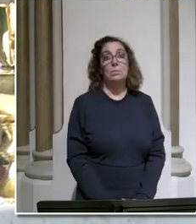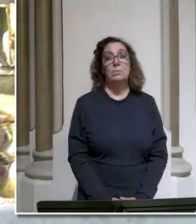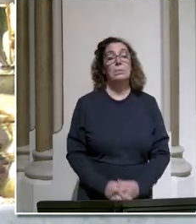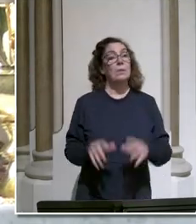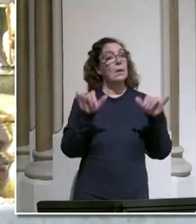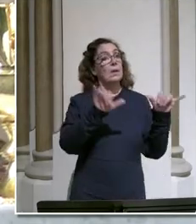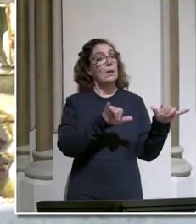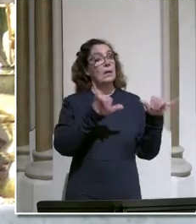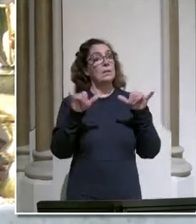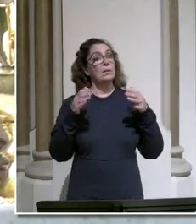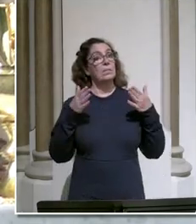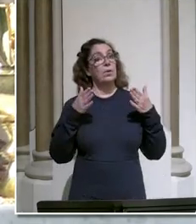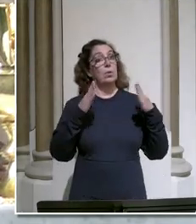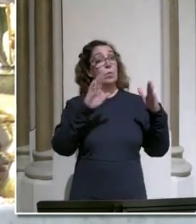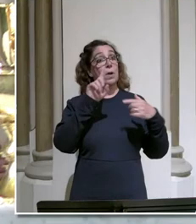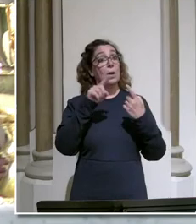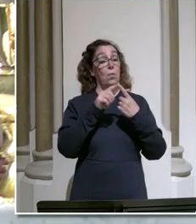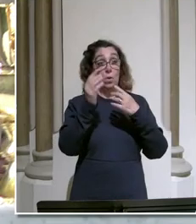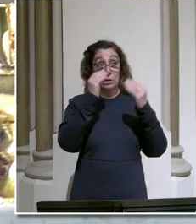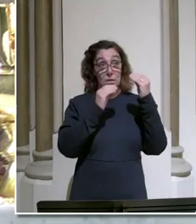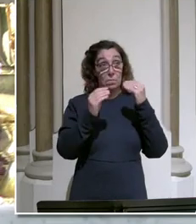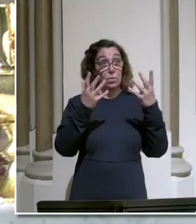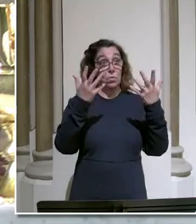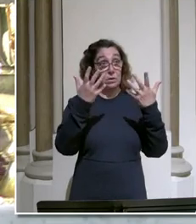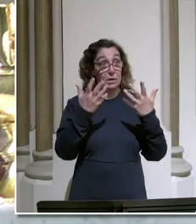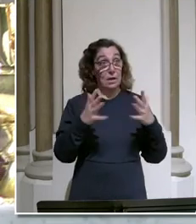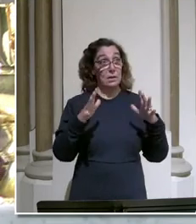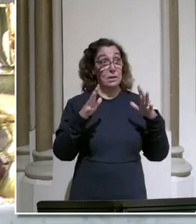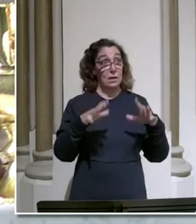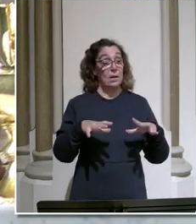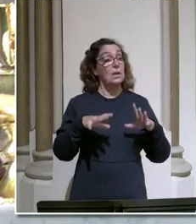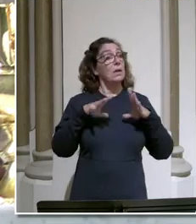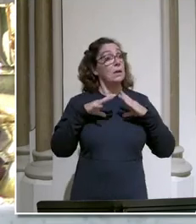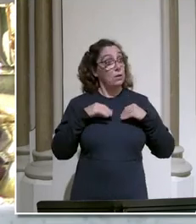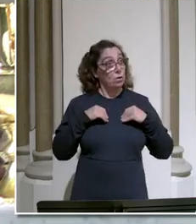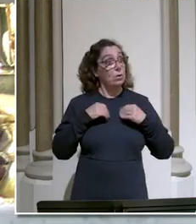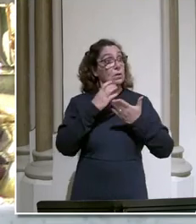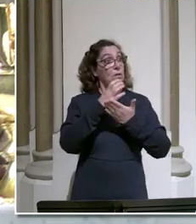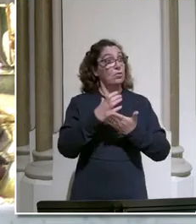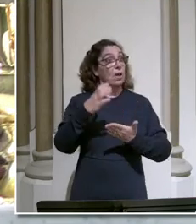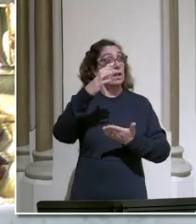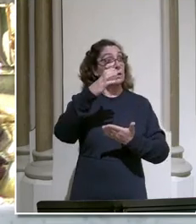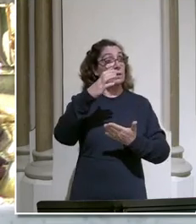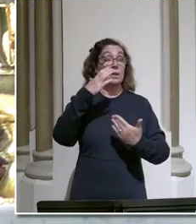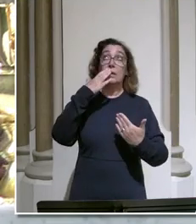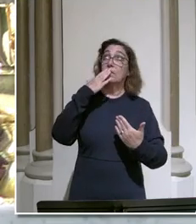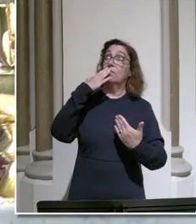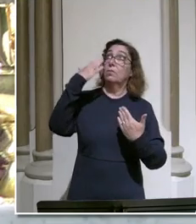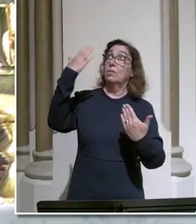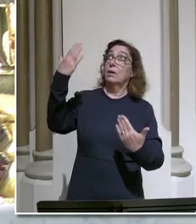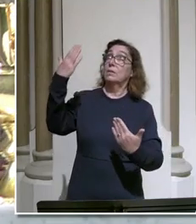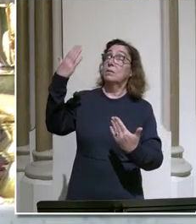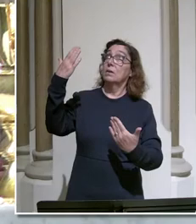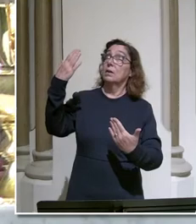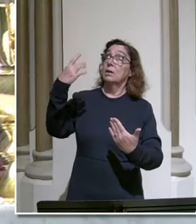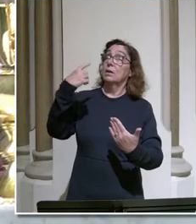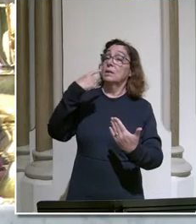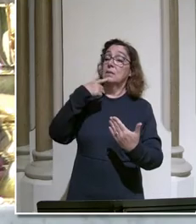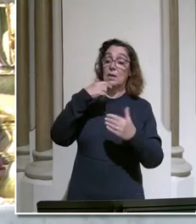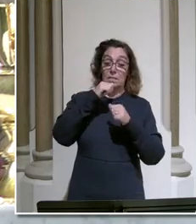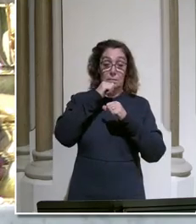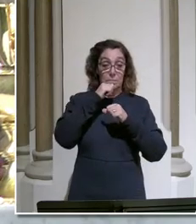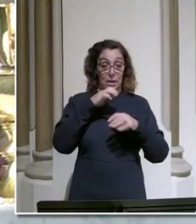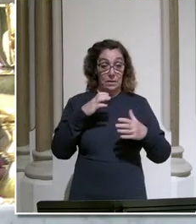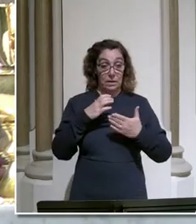In a similar way, when supper was ended, he took the chalice, and giving you thanks, he said the